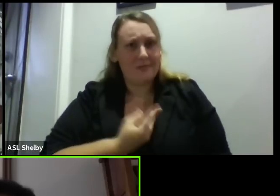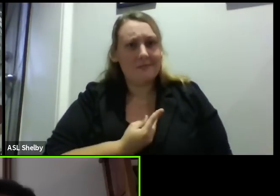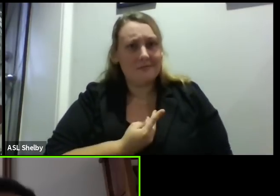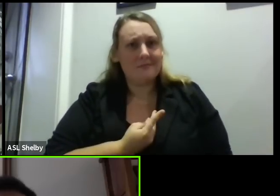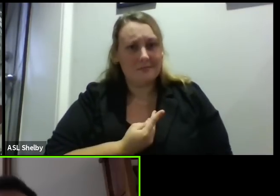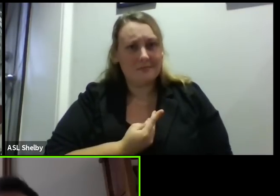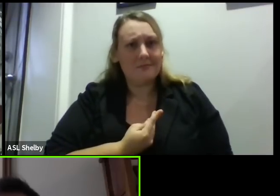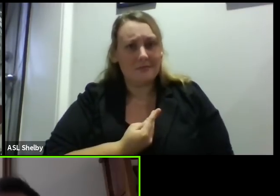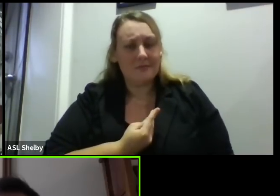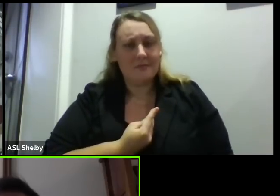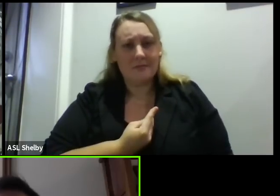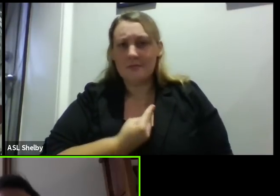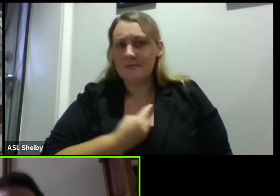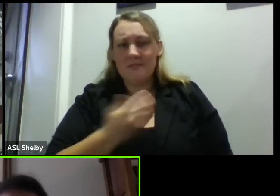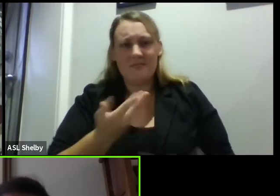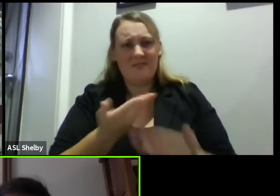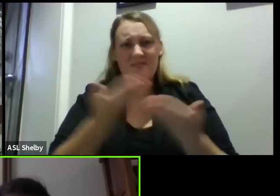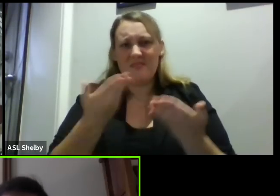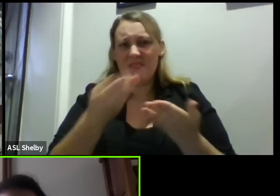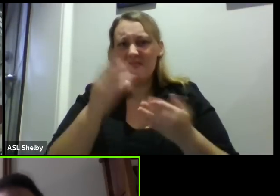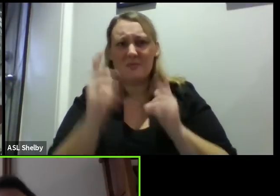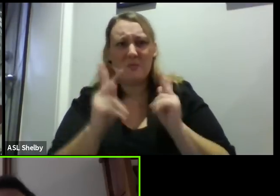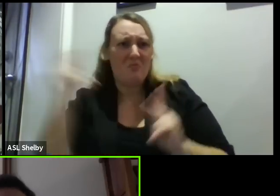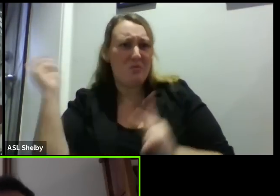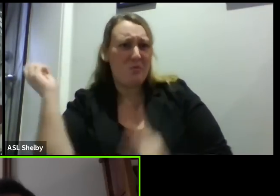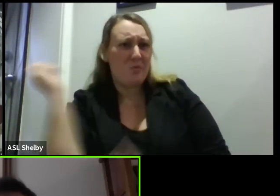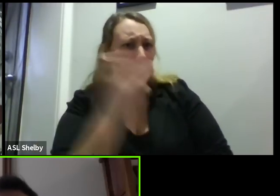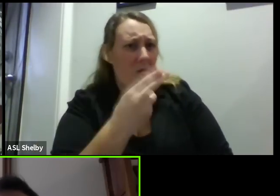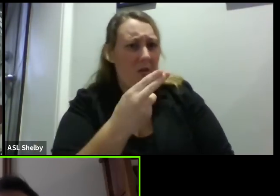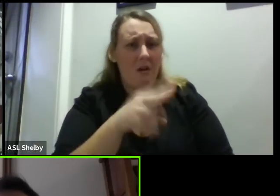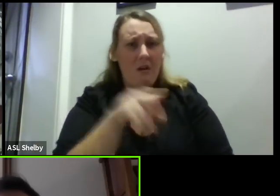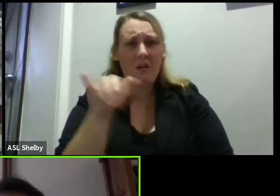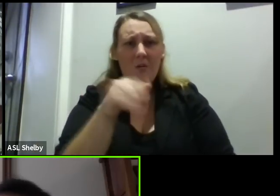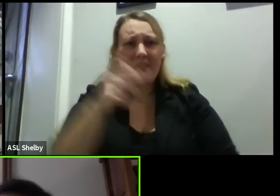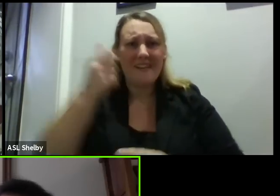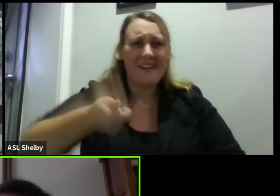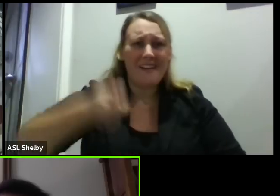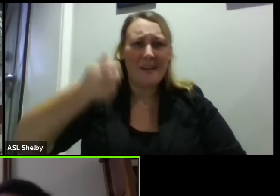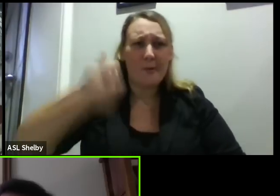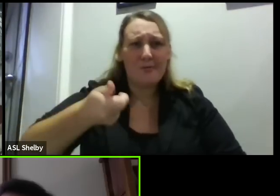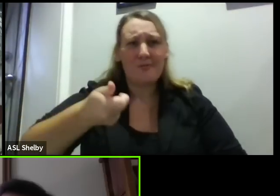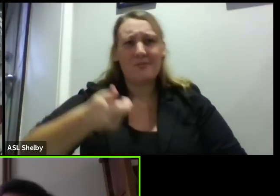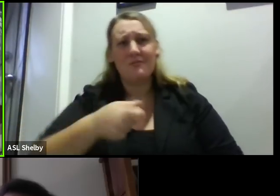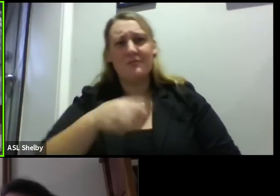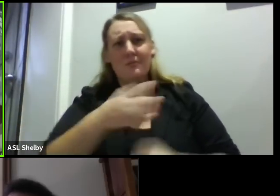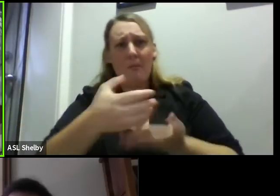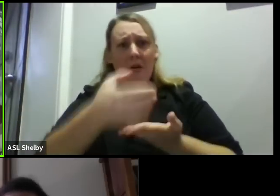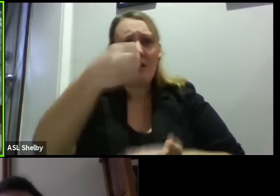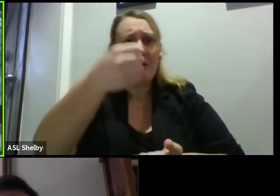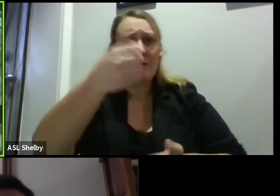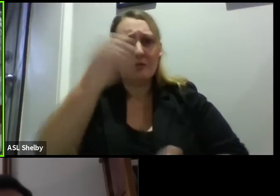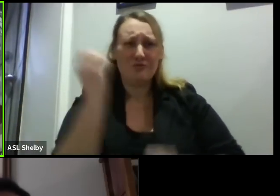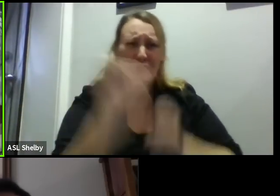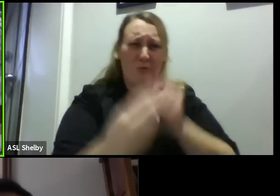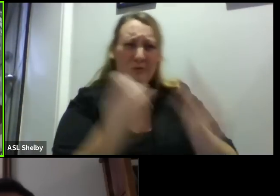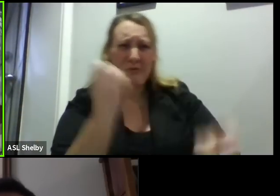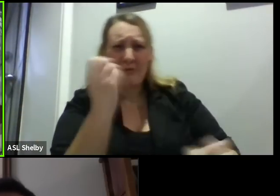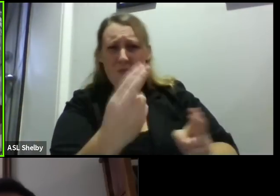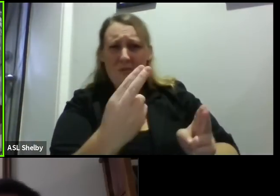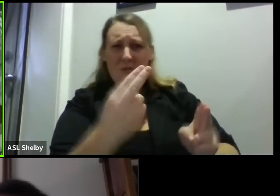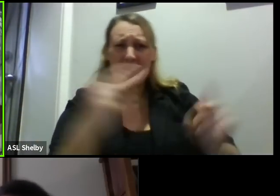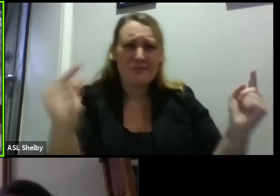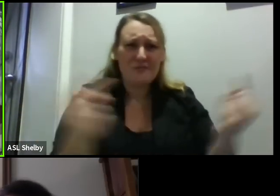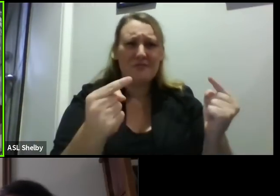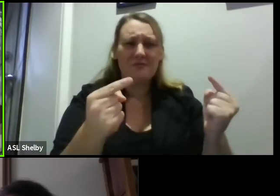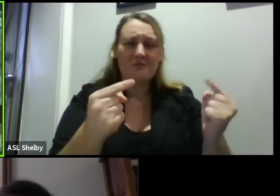by bottles, by hammers, by chains. This needs to stop. Cuando uno trata de hacer una denuncia a